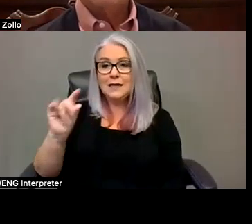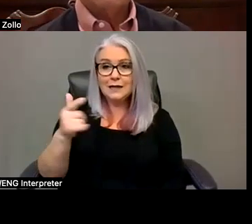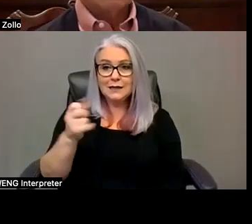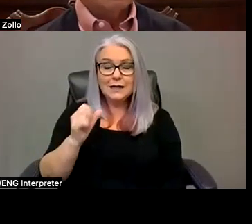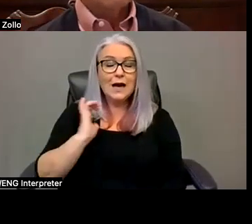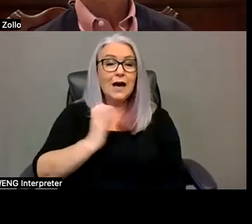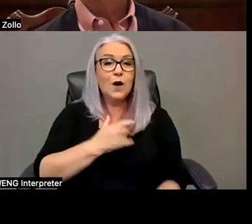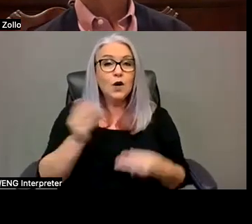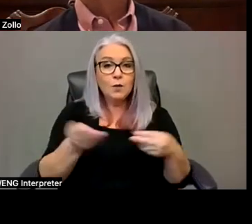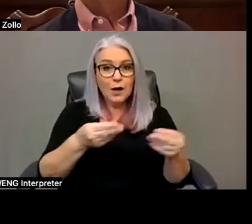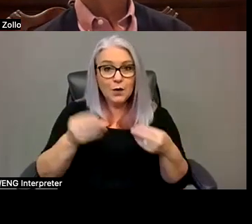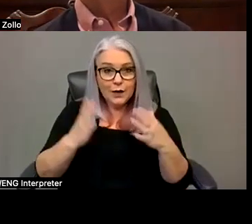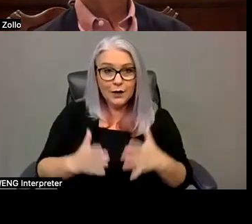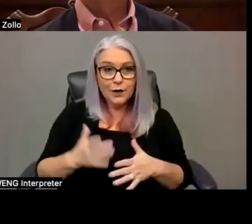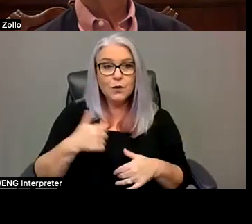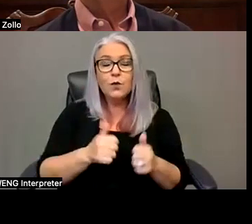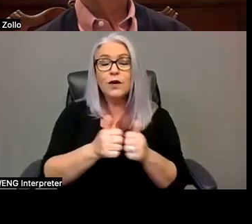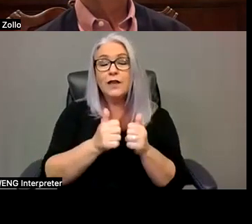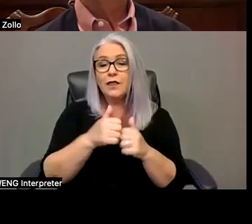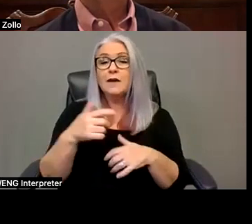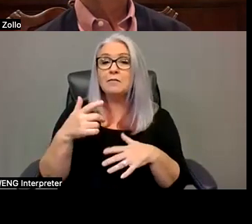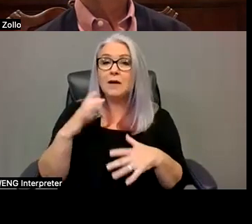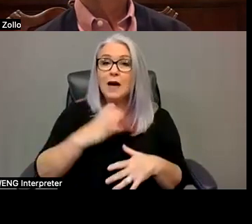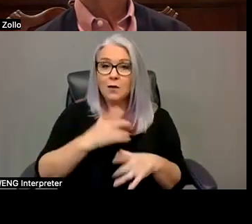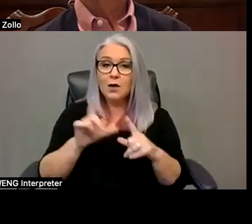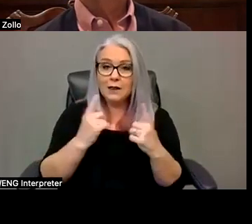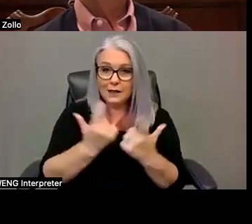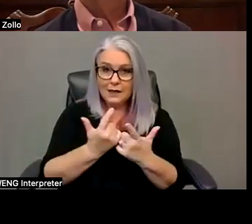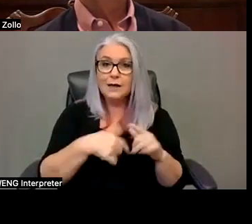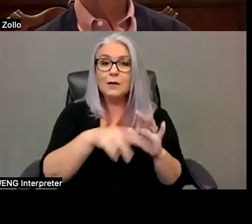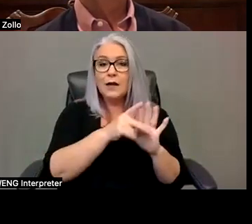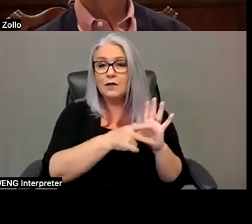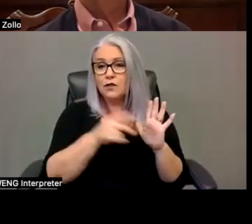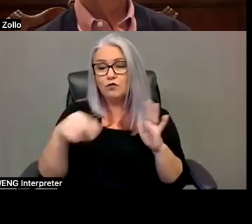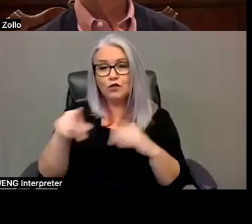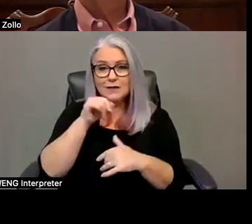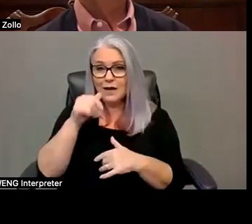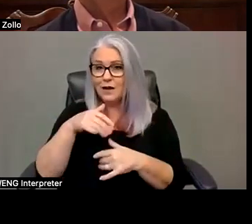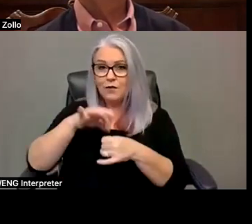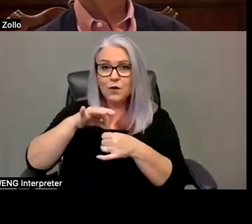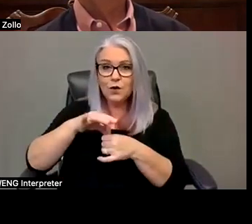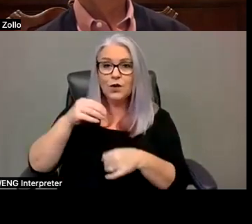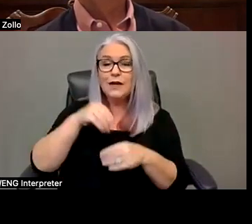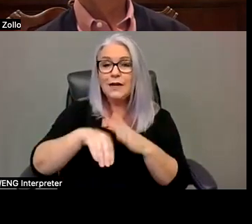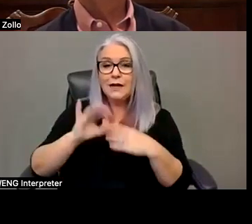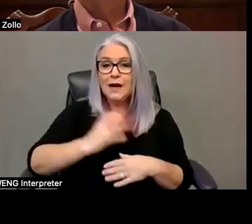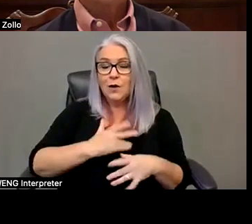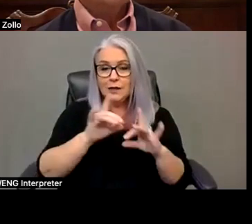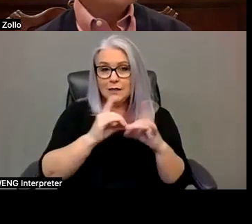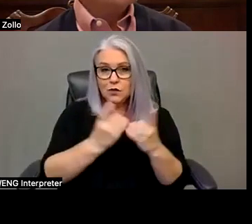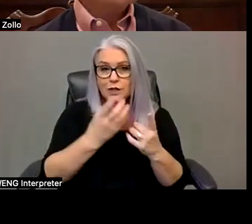Carlin, and in keeping with league policy, Ms. Carlin is not a voter in the district. She lives in Larchmont and is a member of